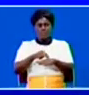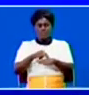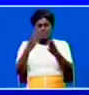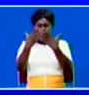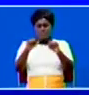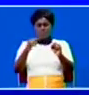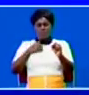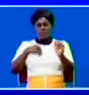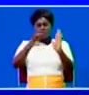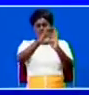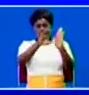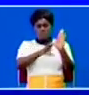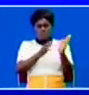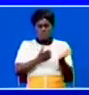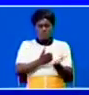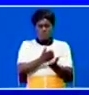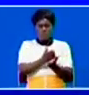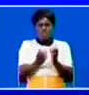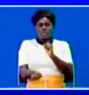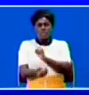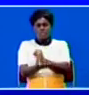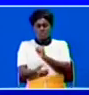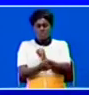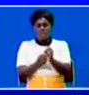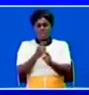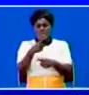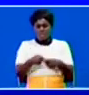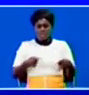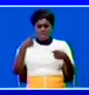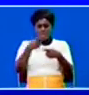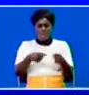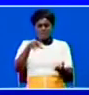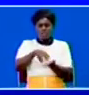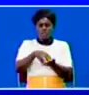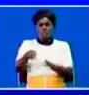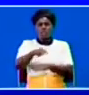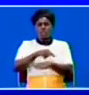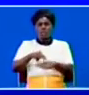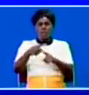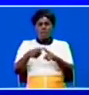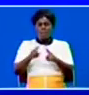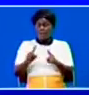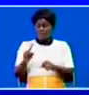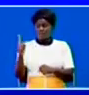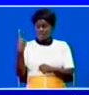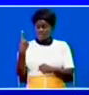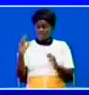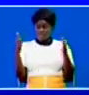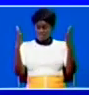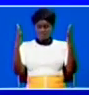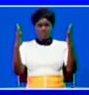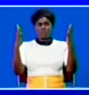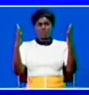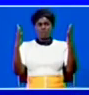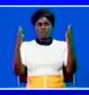the constitutional duty to give an account at least every year on the state of the nation. But the events on Madaraka Day and